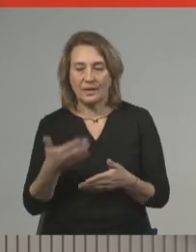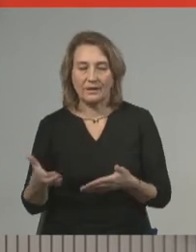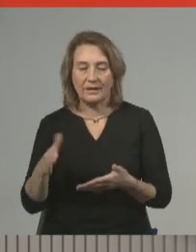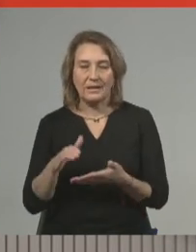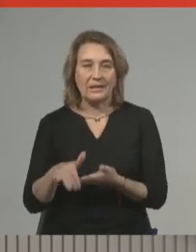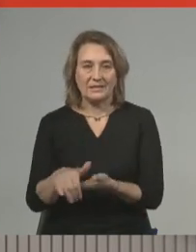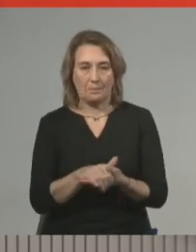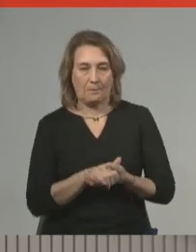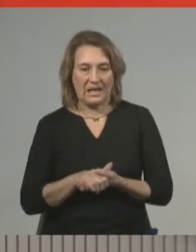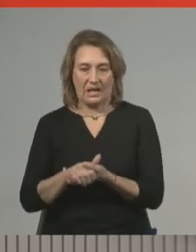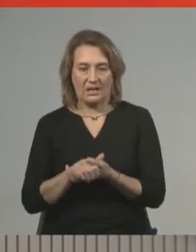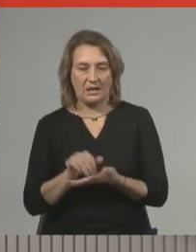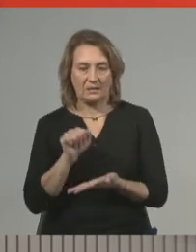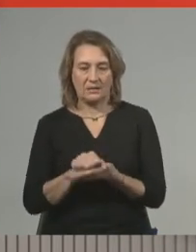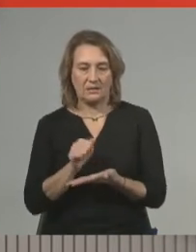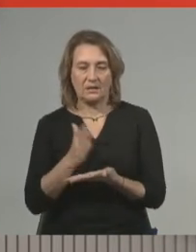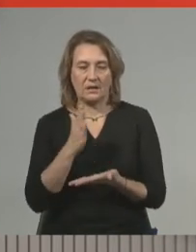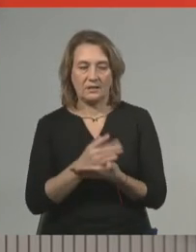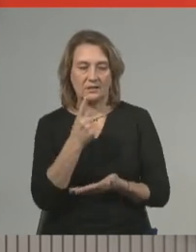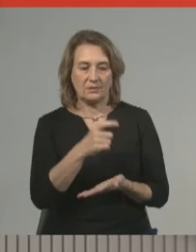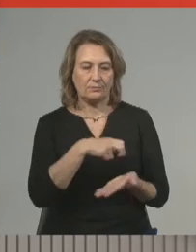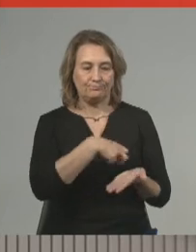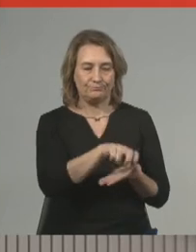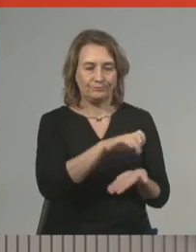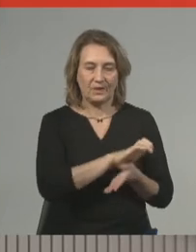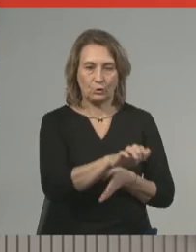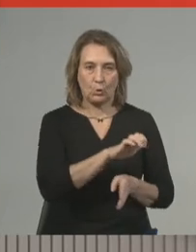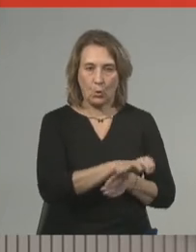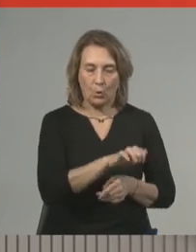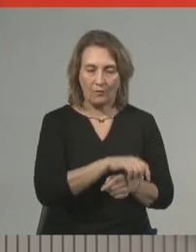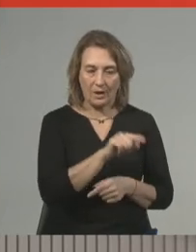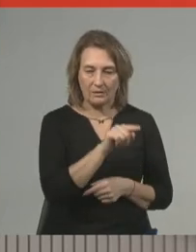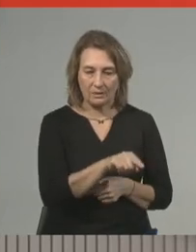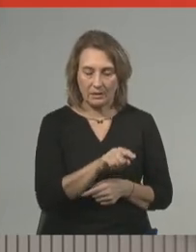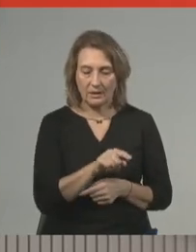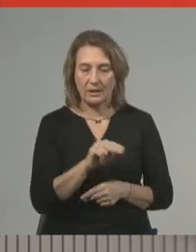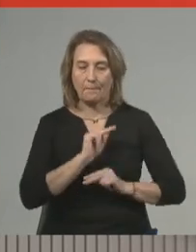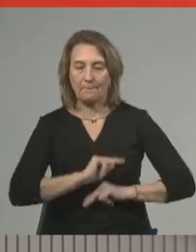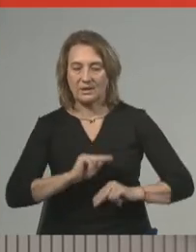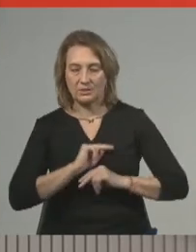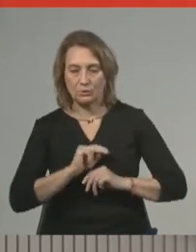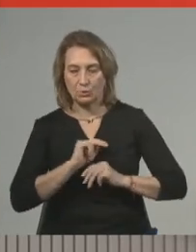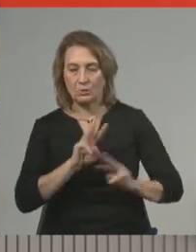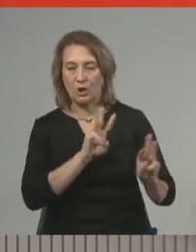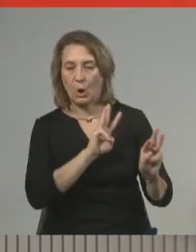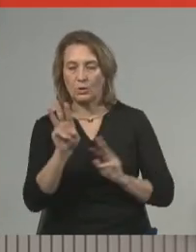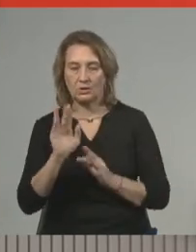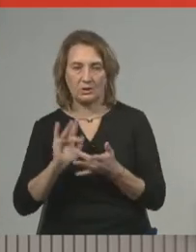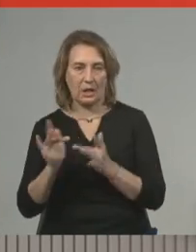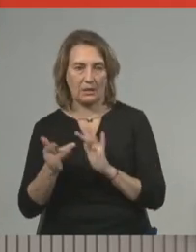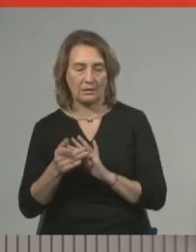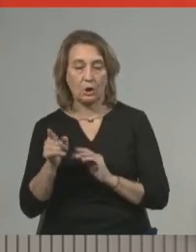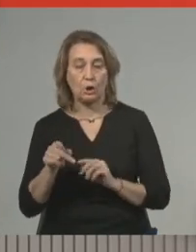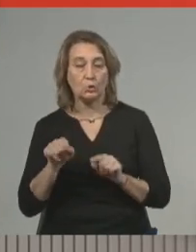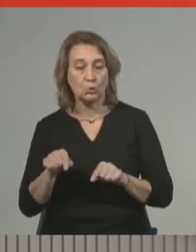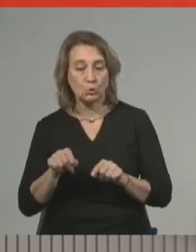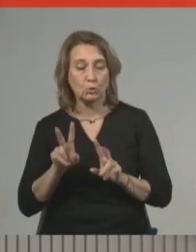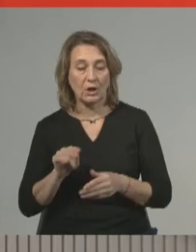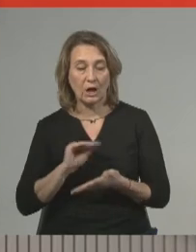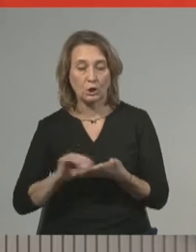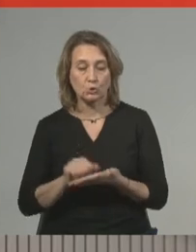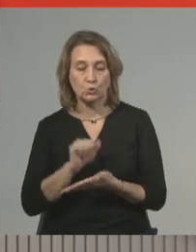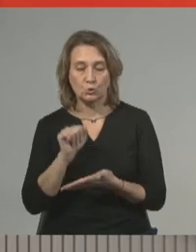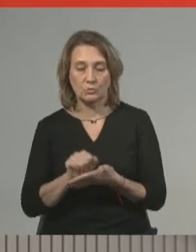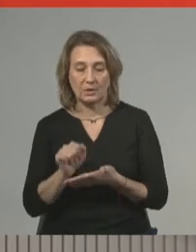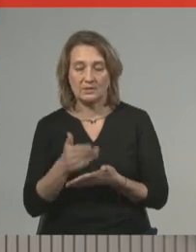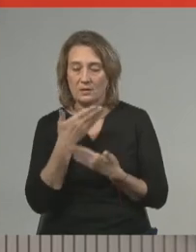such common editorial offices when one editorial office does both printed media outlet and works for online media outlets so as a